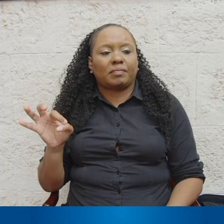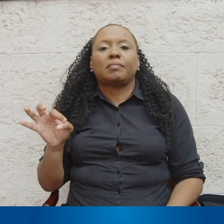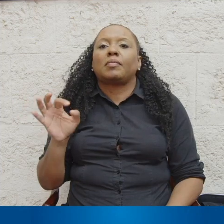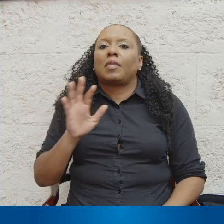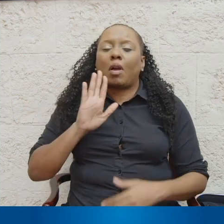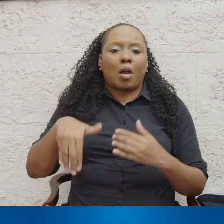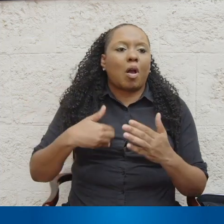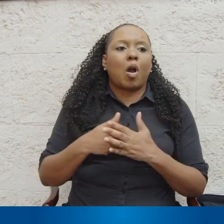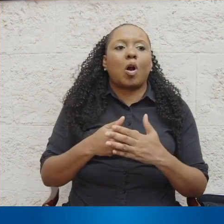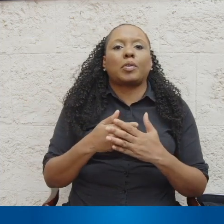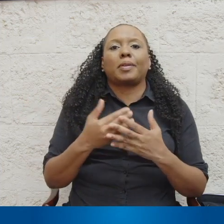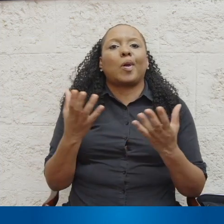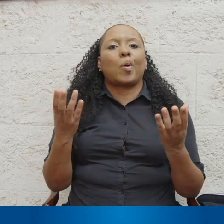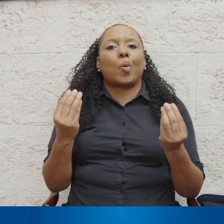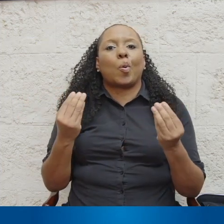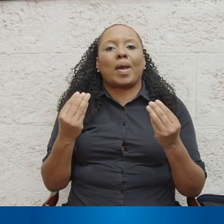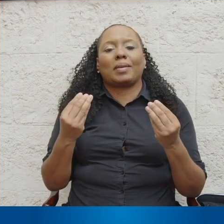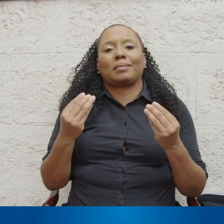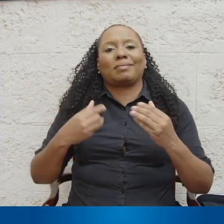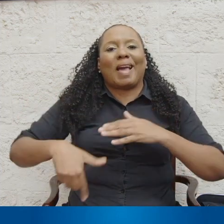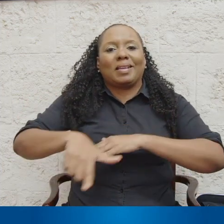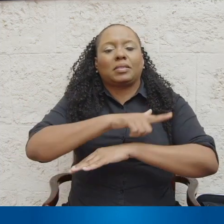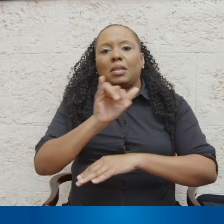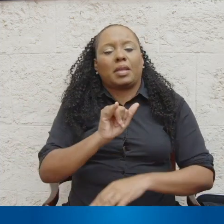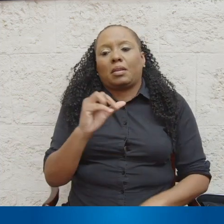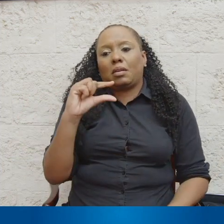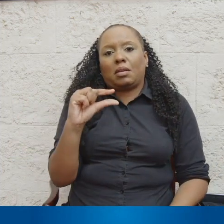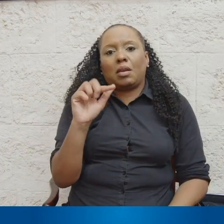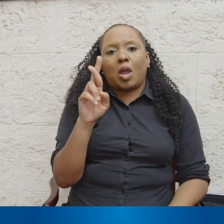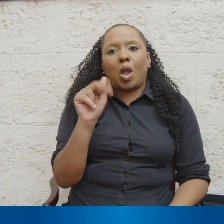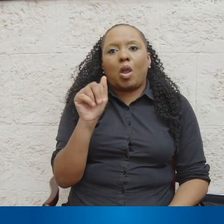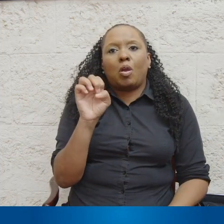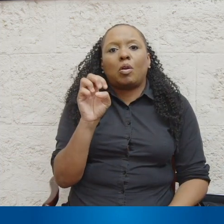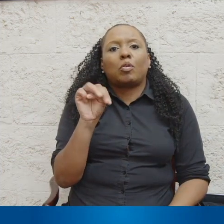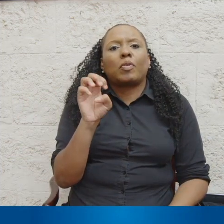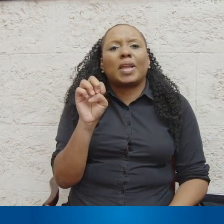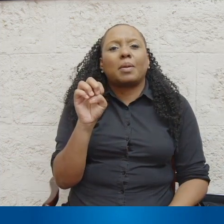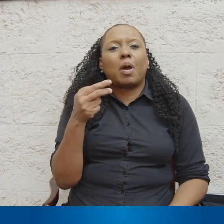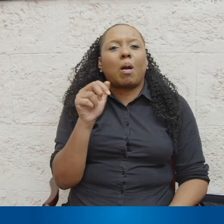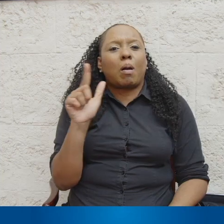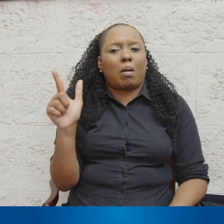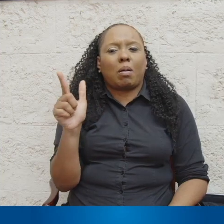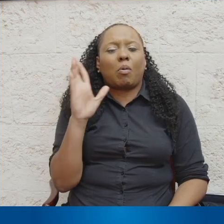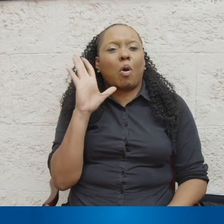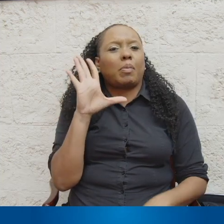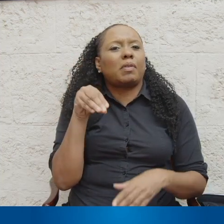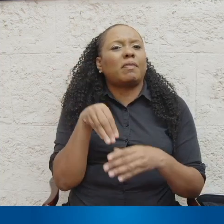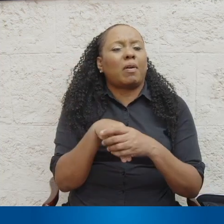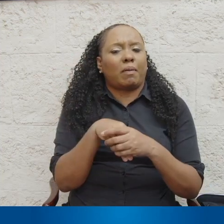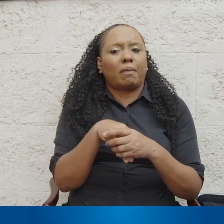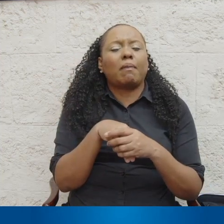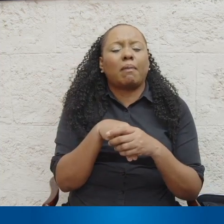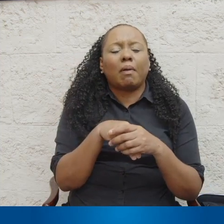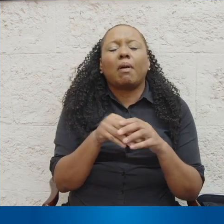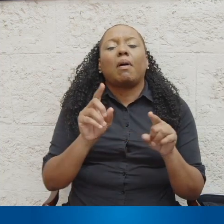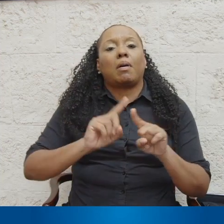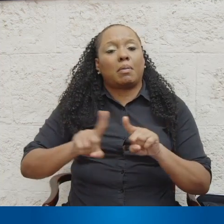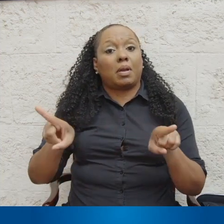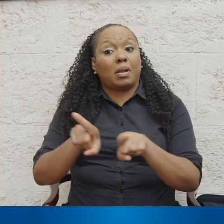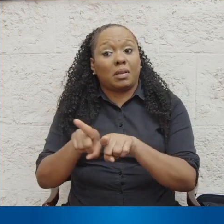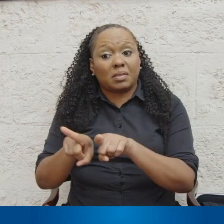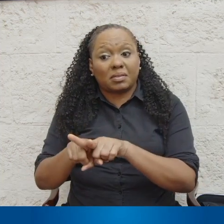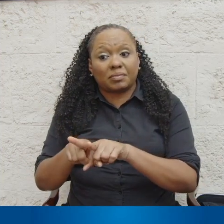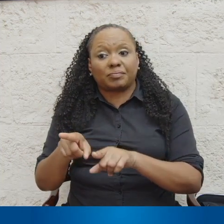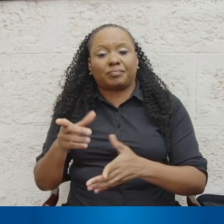part of what we can do in the context of the Blue-Green Climate Bank, but as well as dealing just with